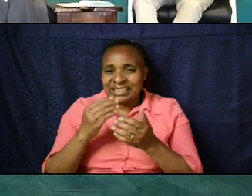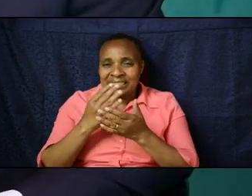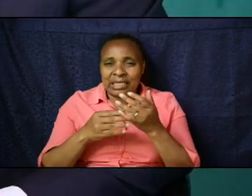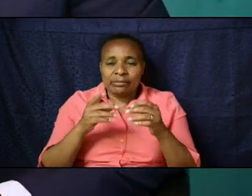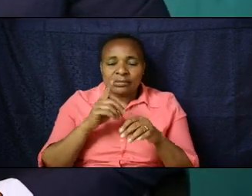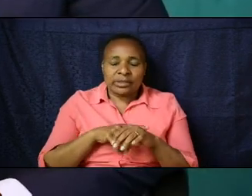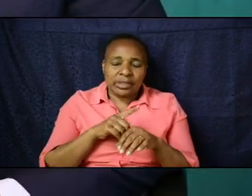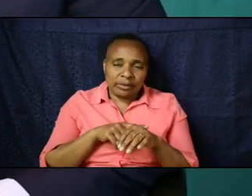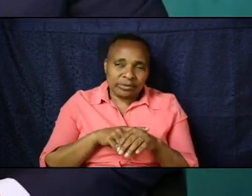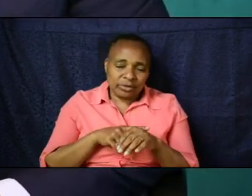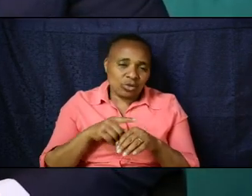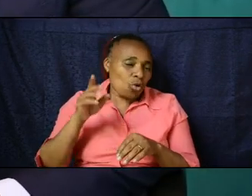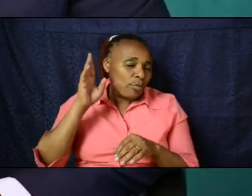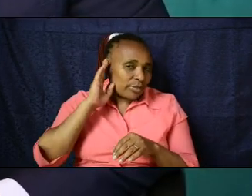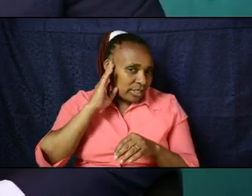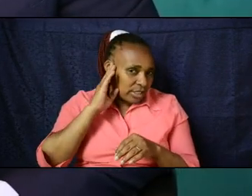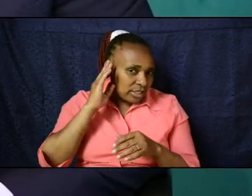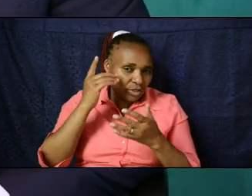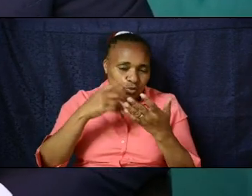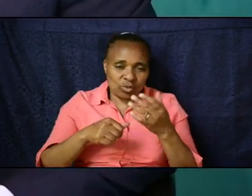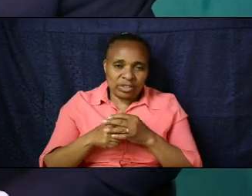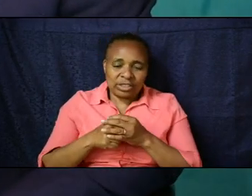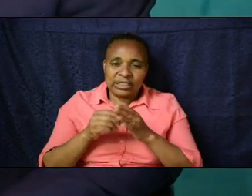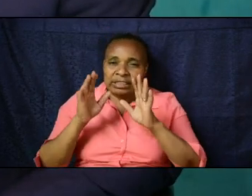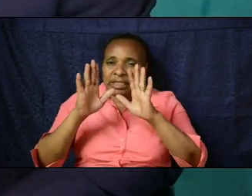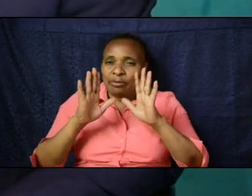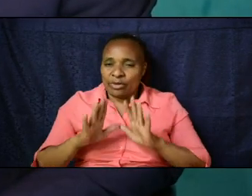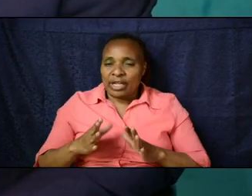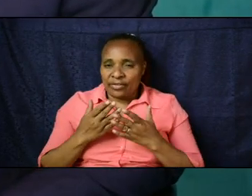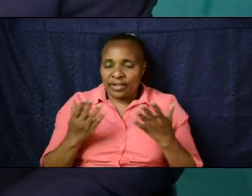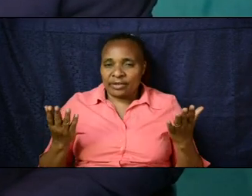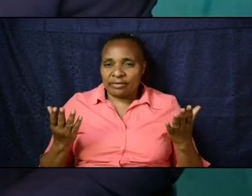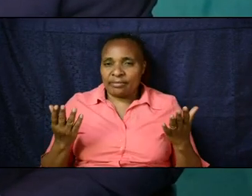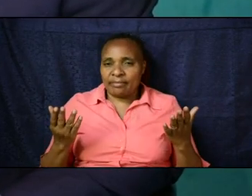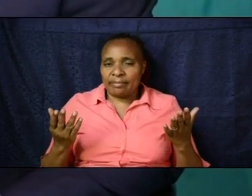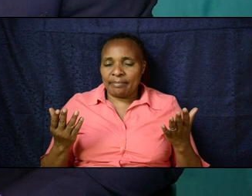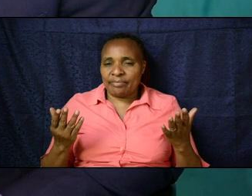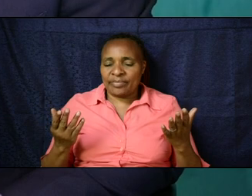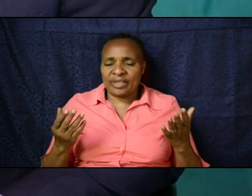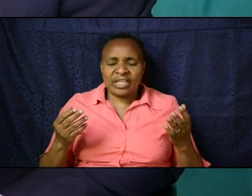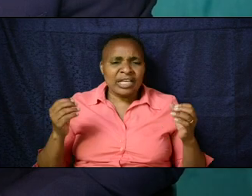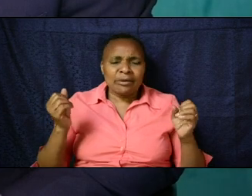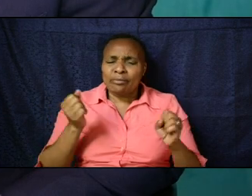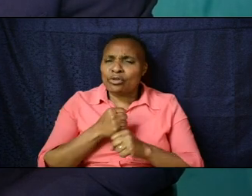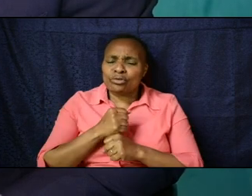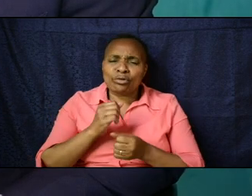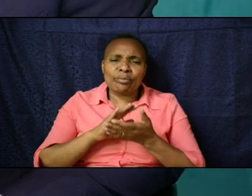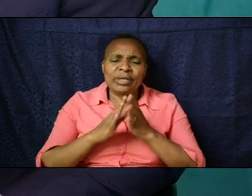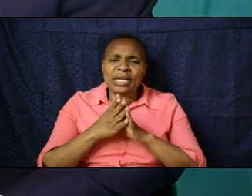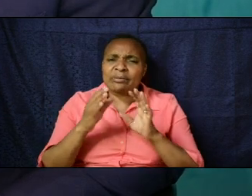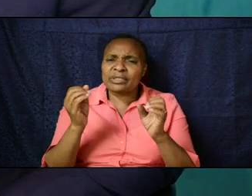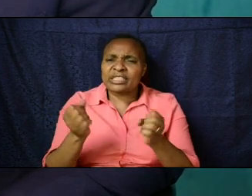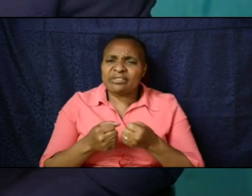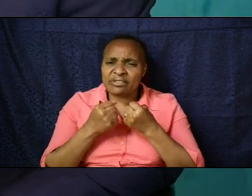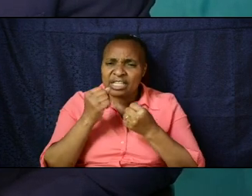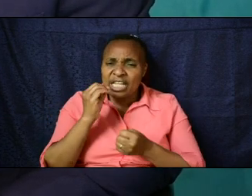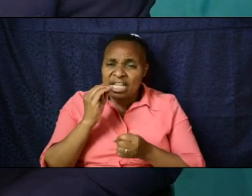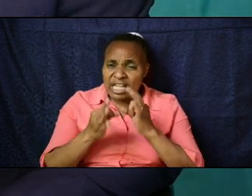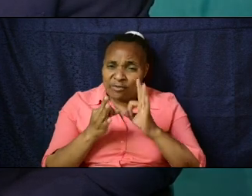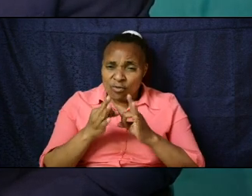Sometimes obedience, I think it's the key thing here. We cannot be saved if we are not obedient to